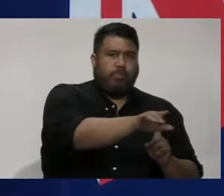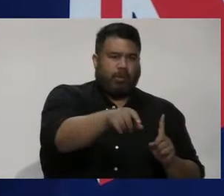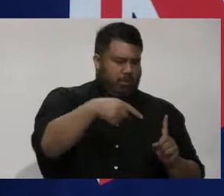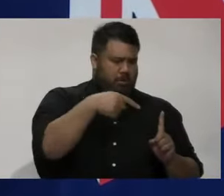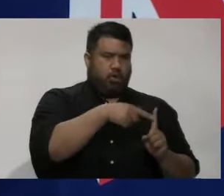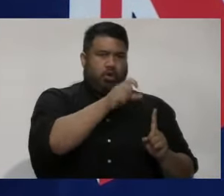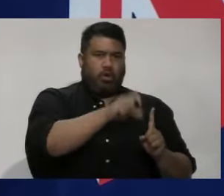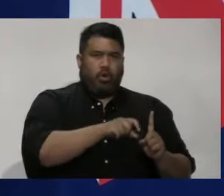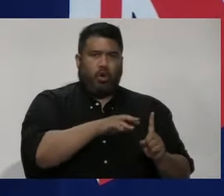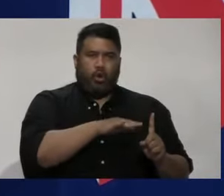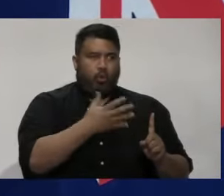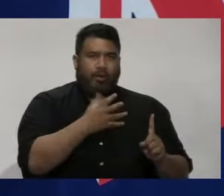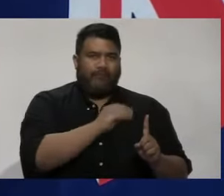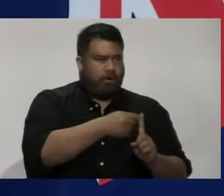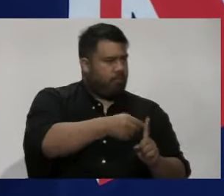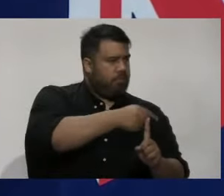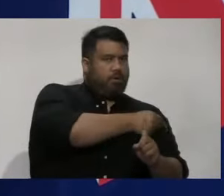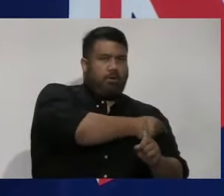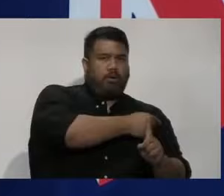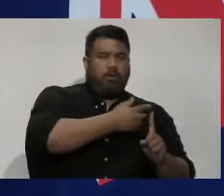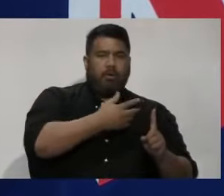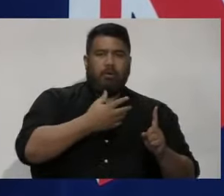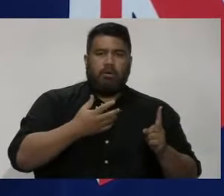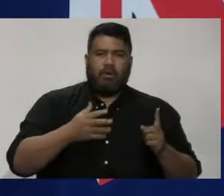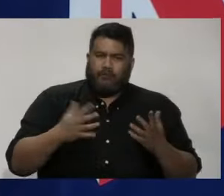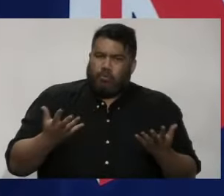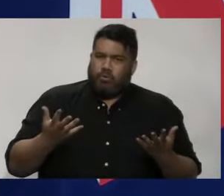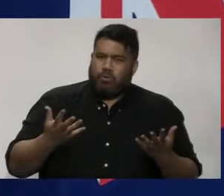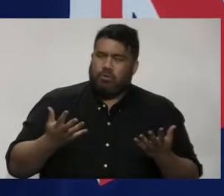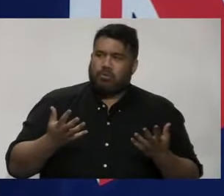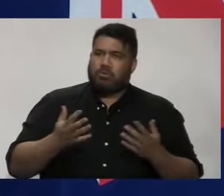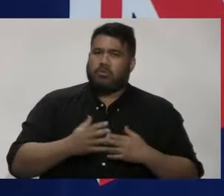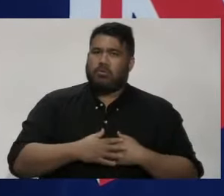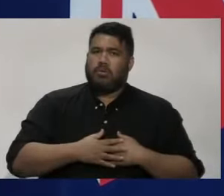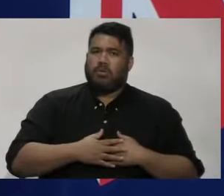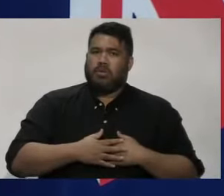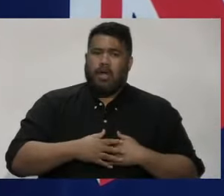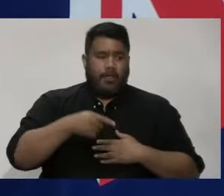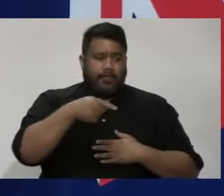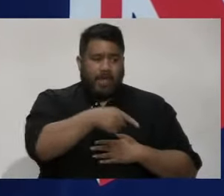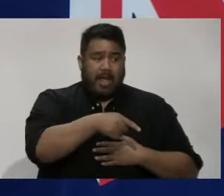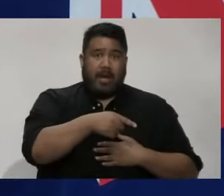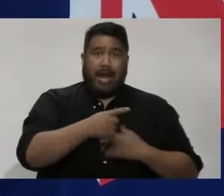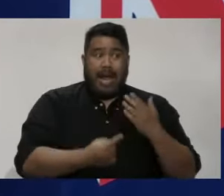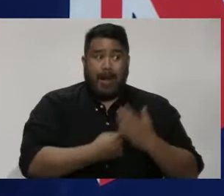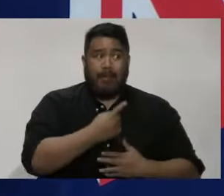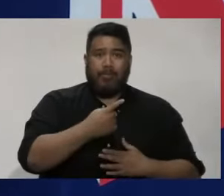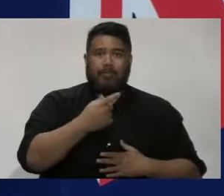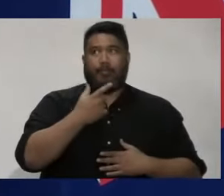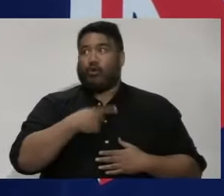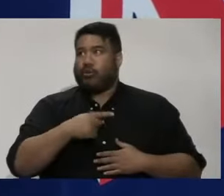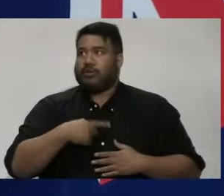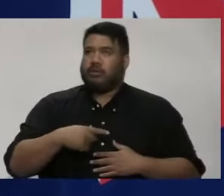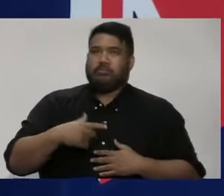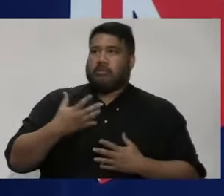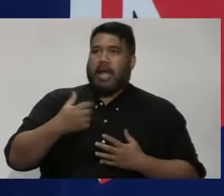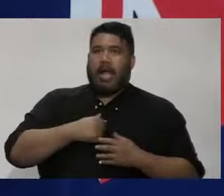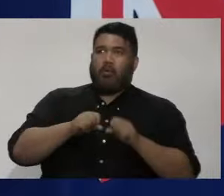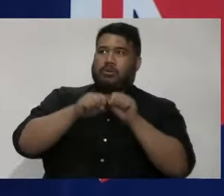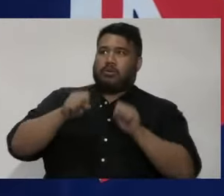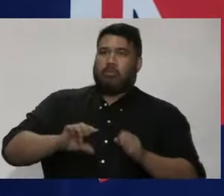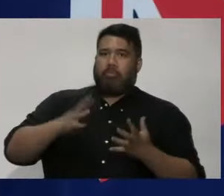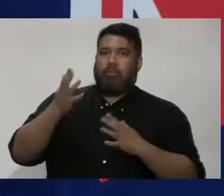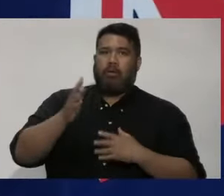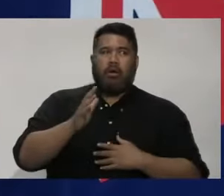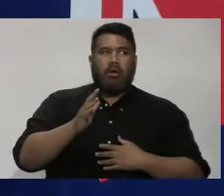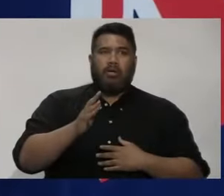because merely an outbreak demonstrates a systems failure, but because we learn from that. Then we can see what more we